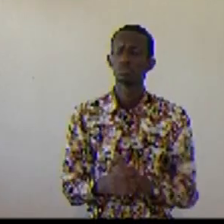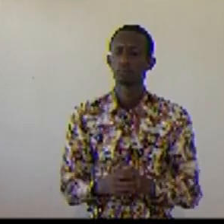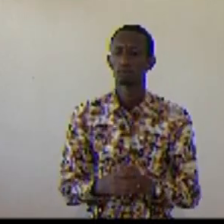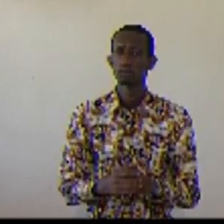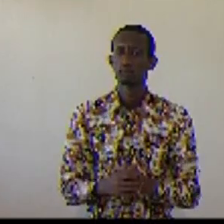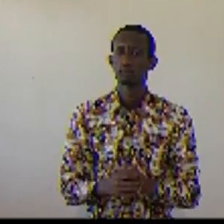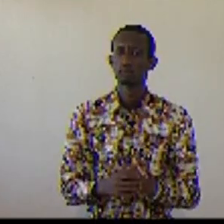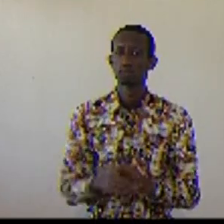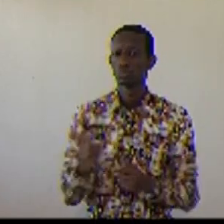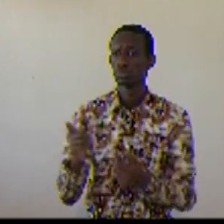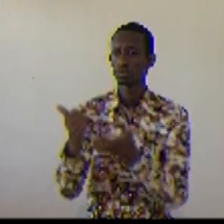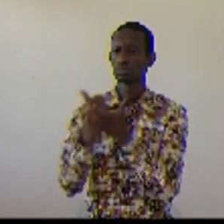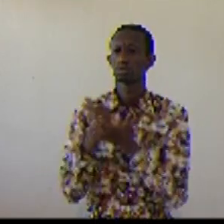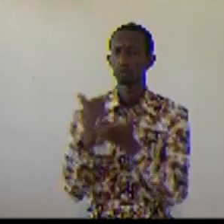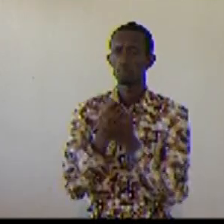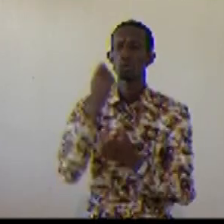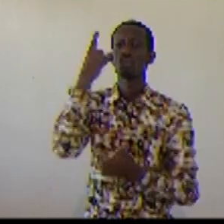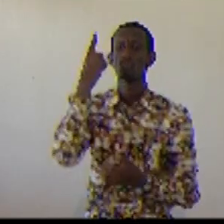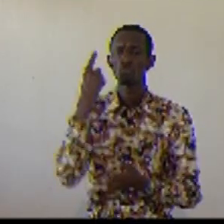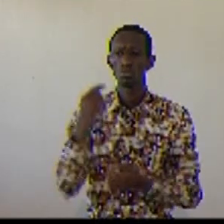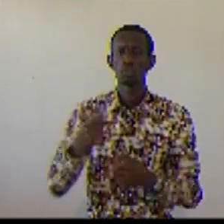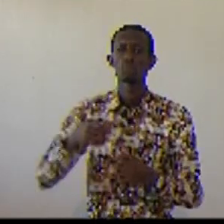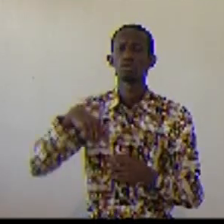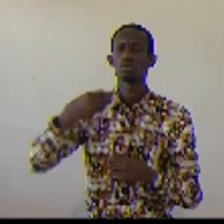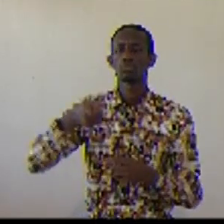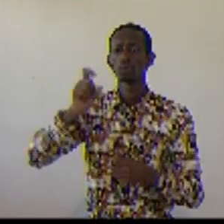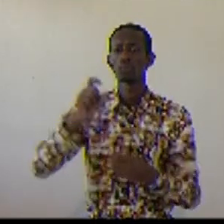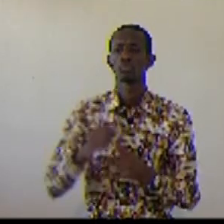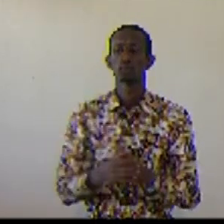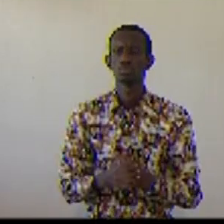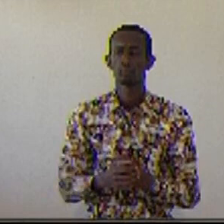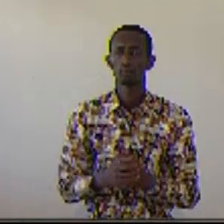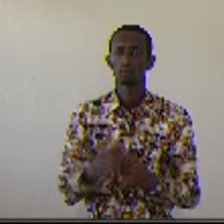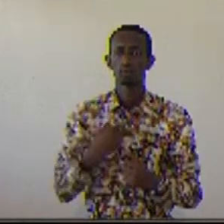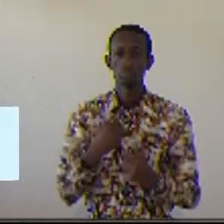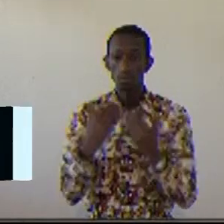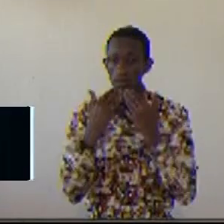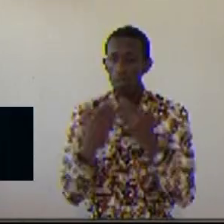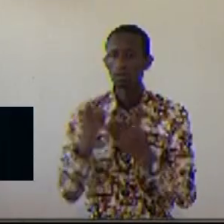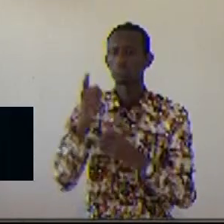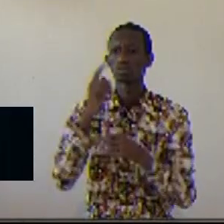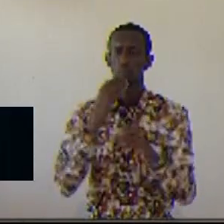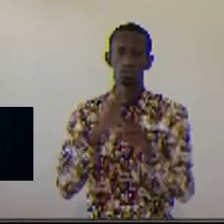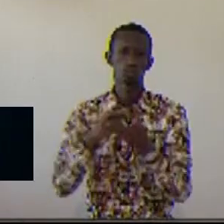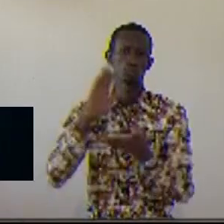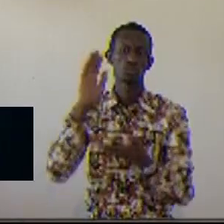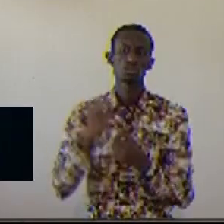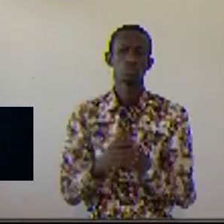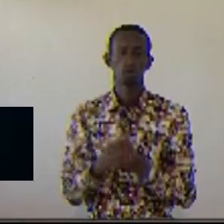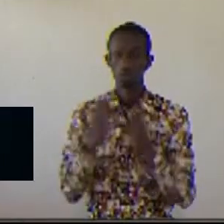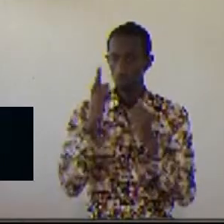also make us more understood the lesson more. I thank you so much for listening